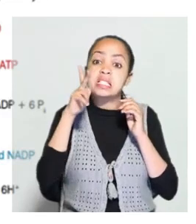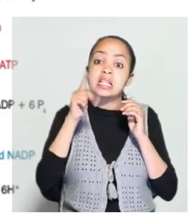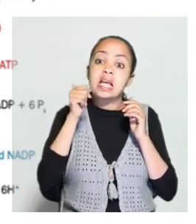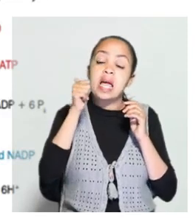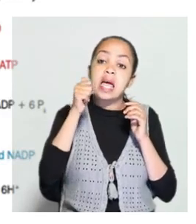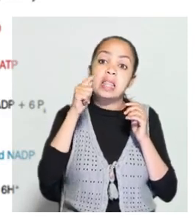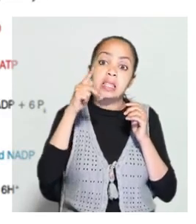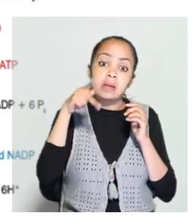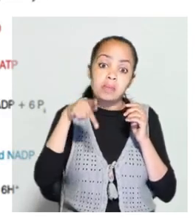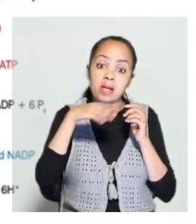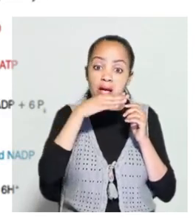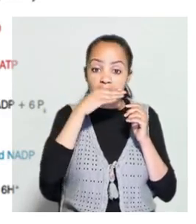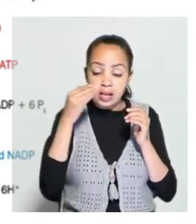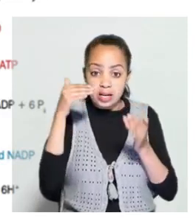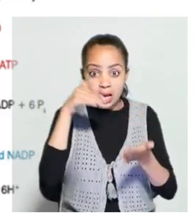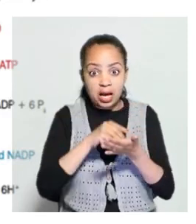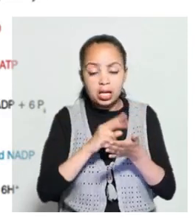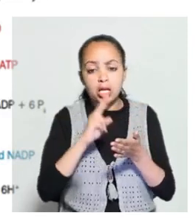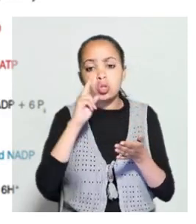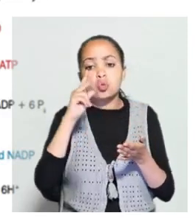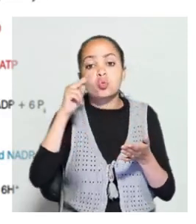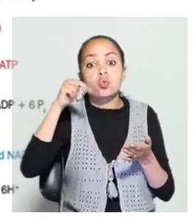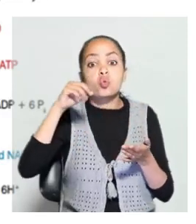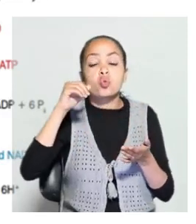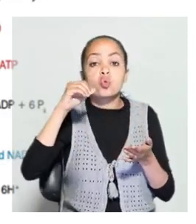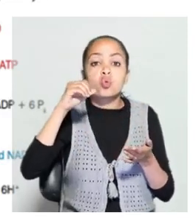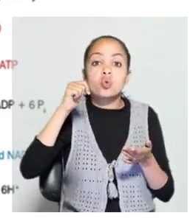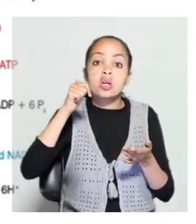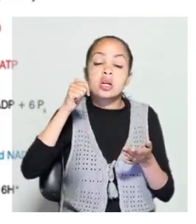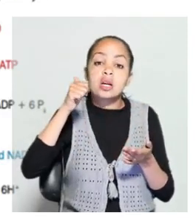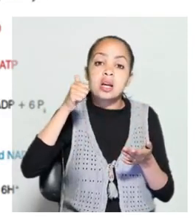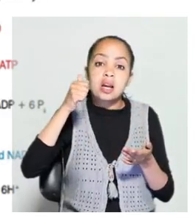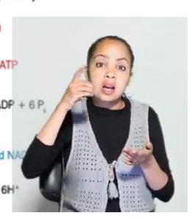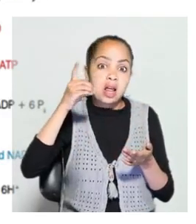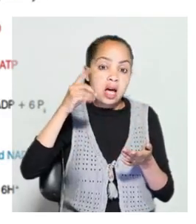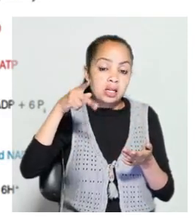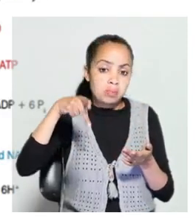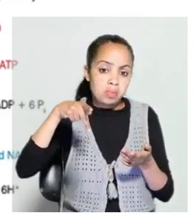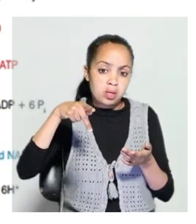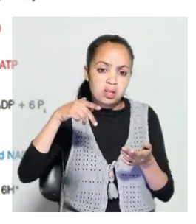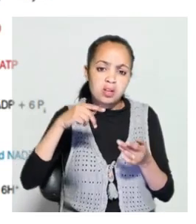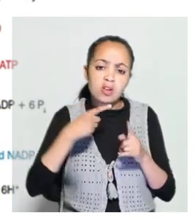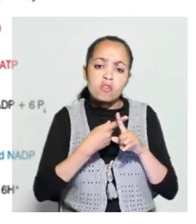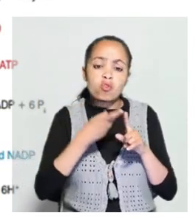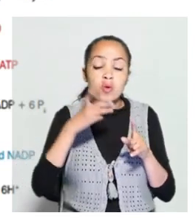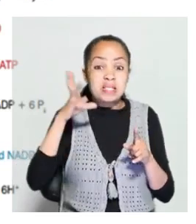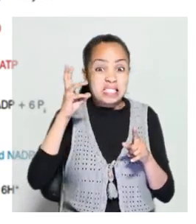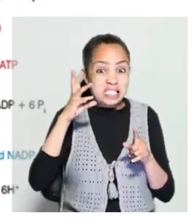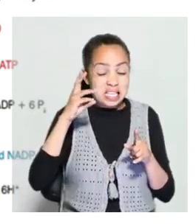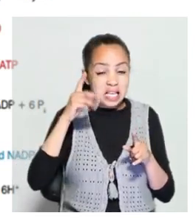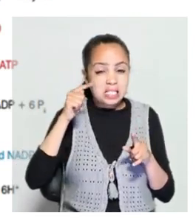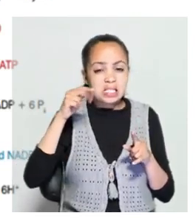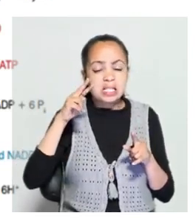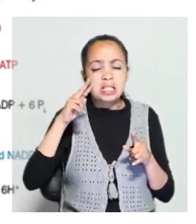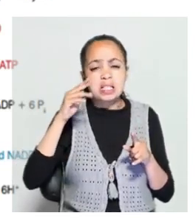ATP molecule and again 2 NADP molecule, which is here. From 6th term, this can be consumed